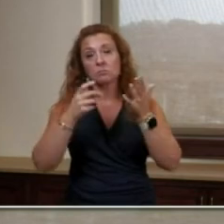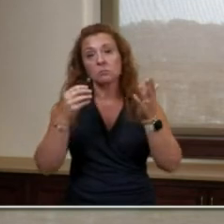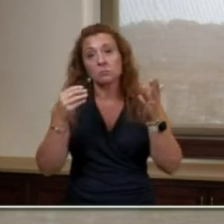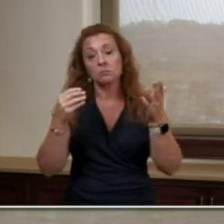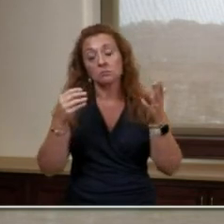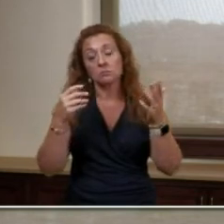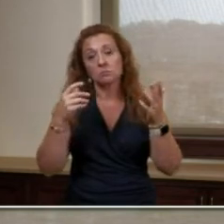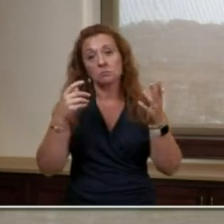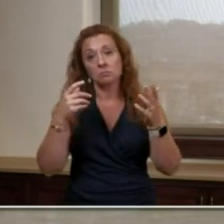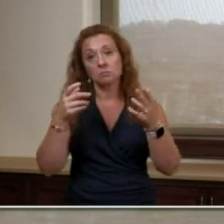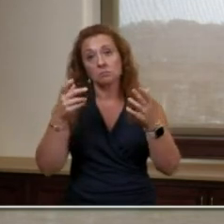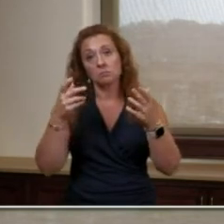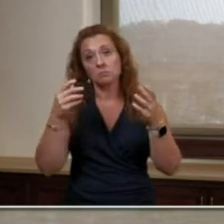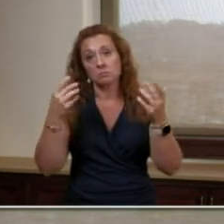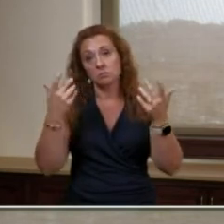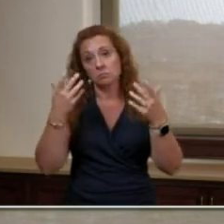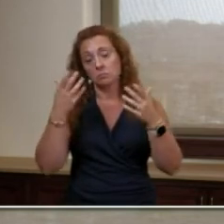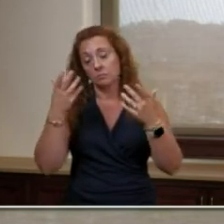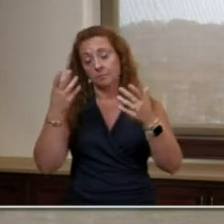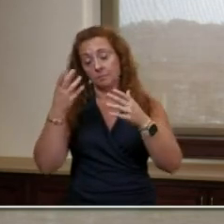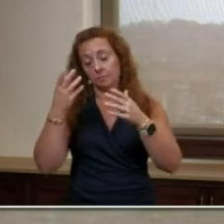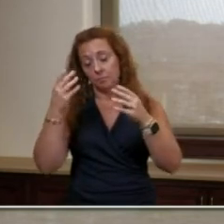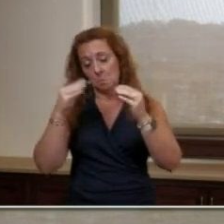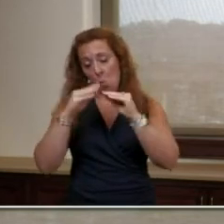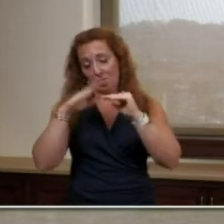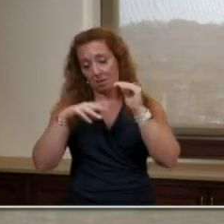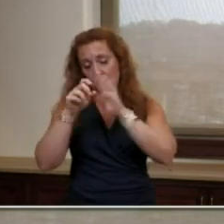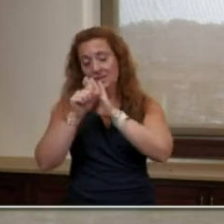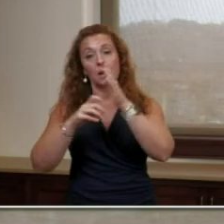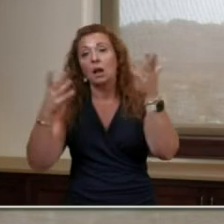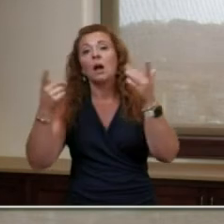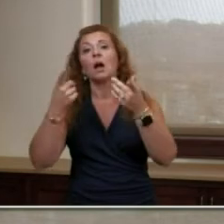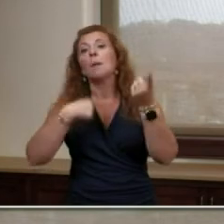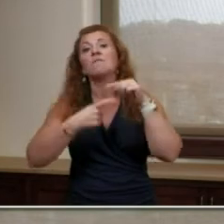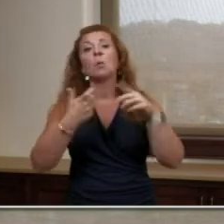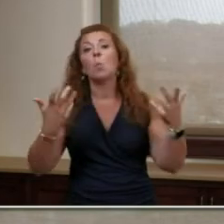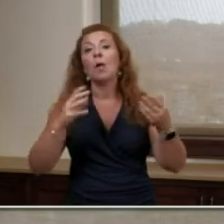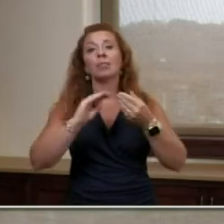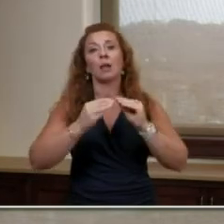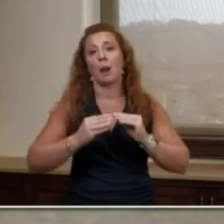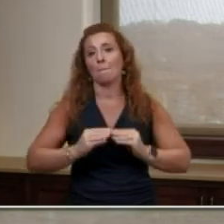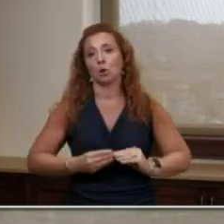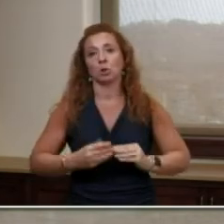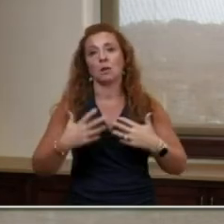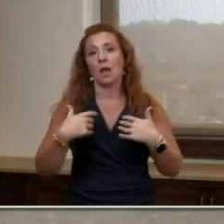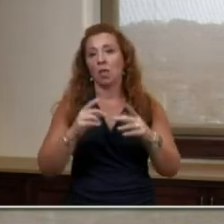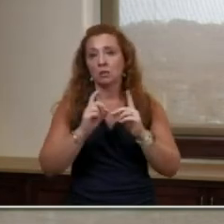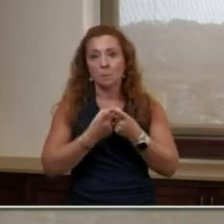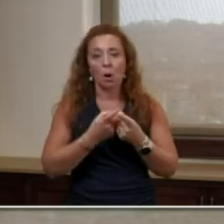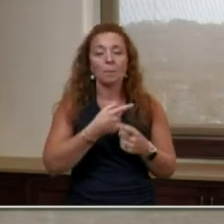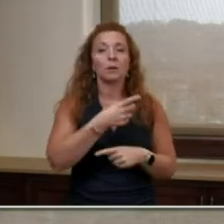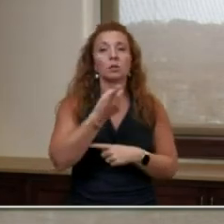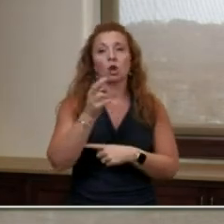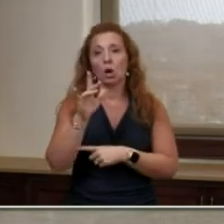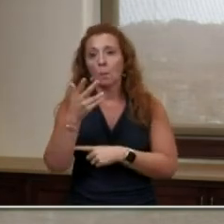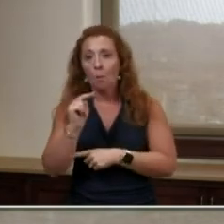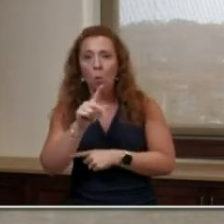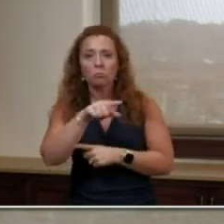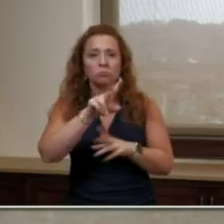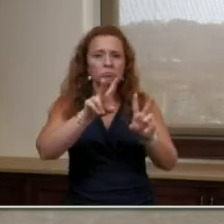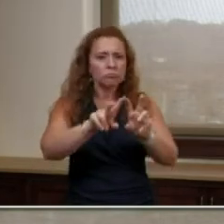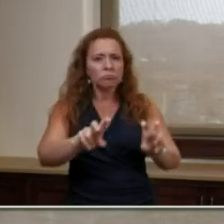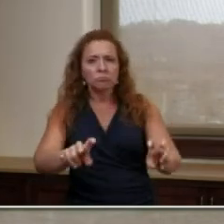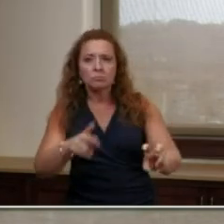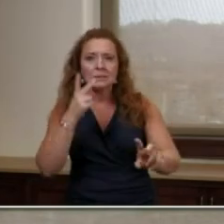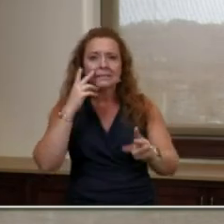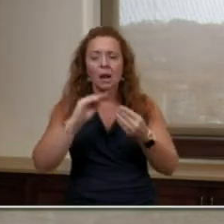state. Whether, again, those numbers will dictate, as the health department reviews that and Dr. Bogan looks at that to see where